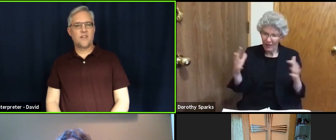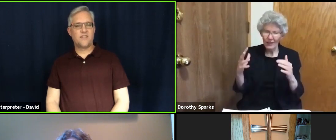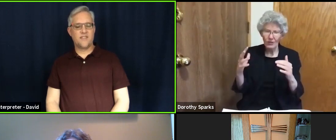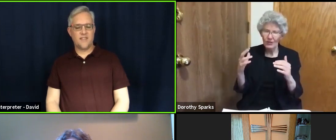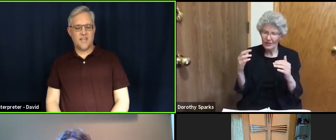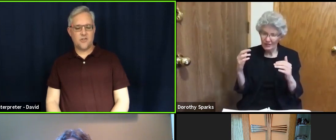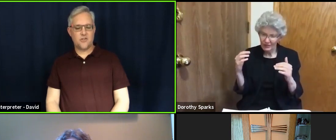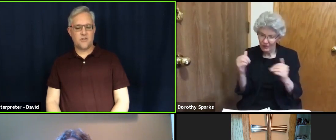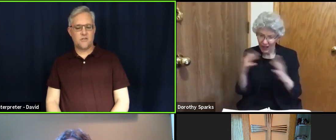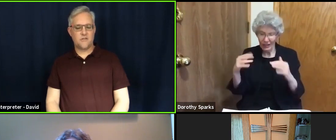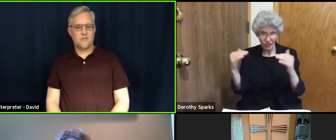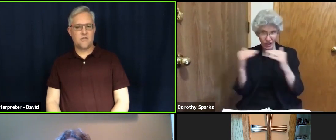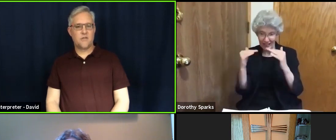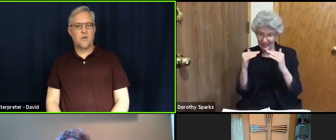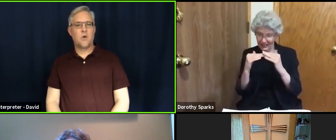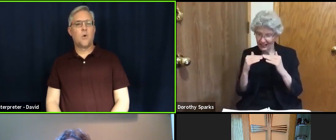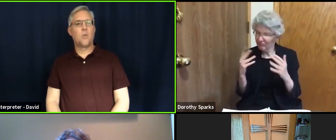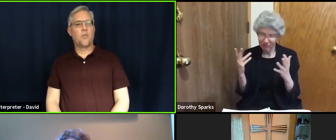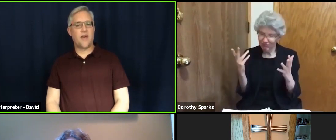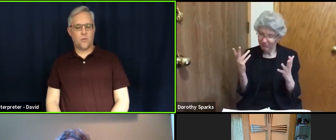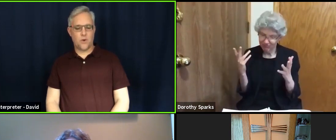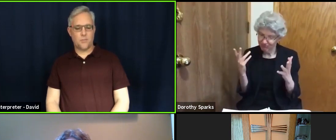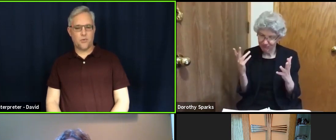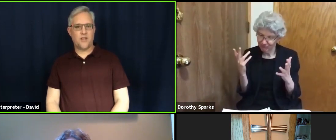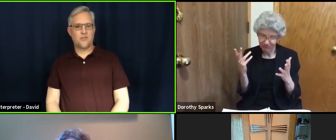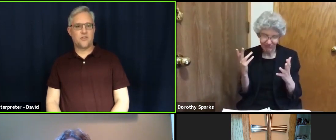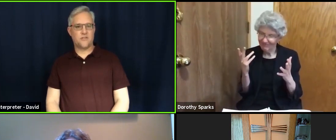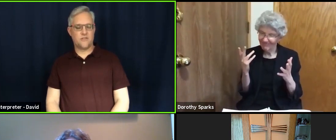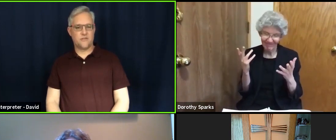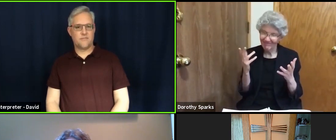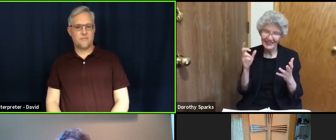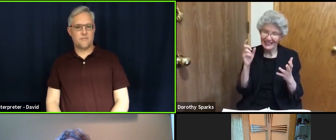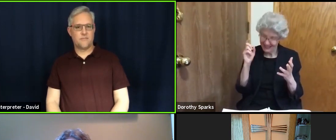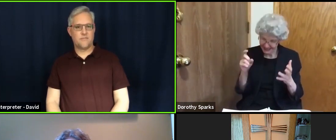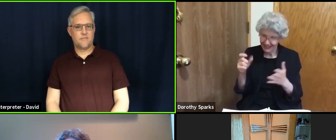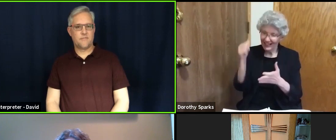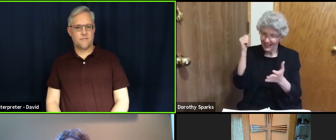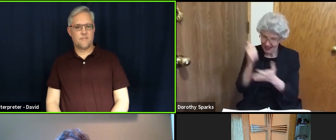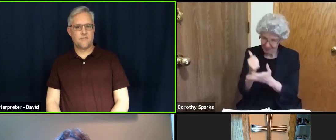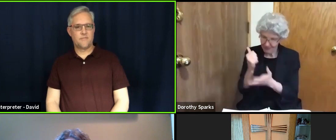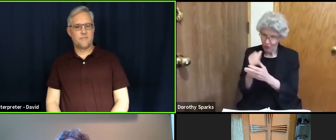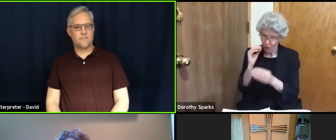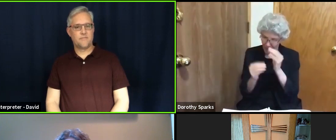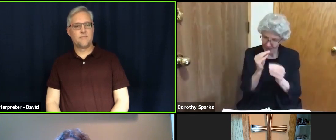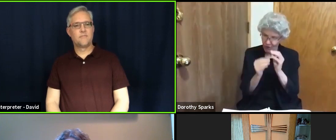From reconciliation without reparations.